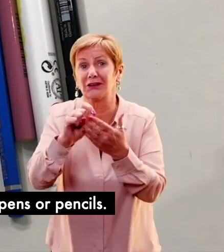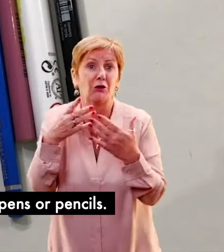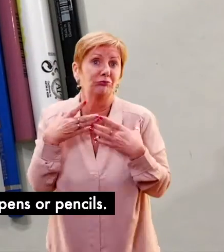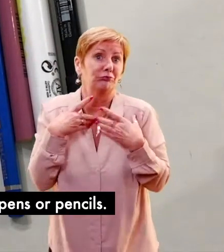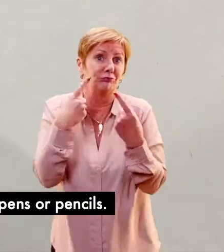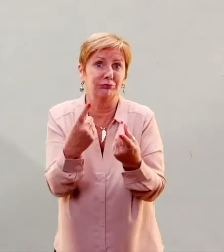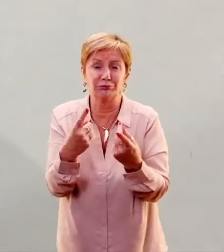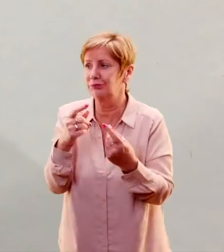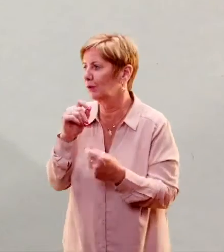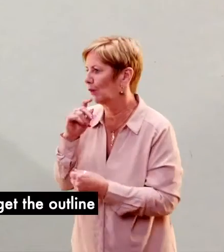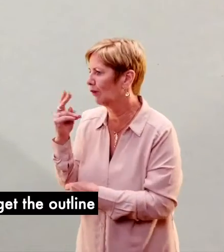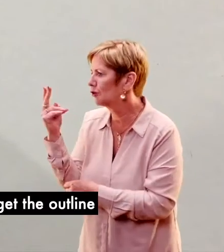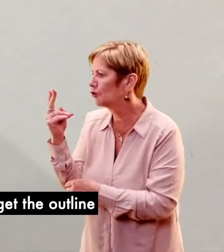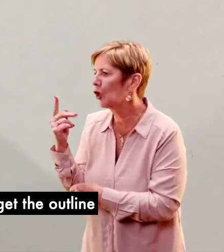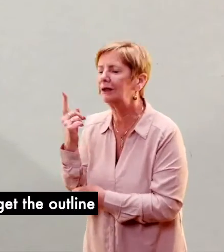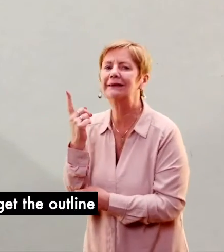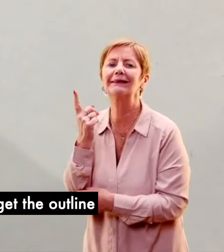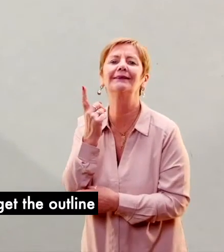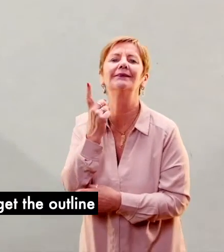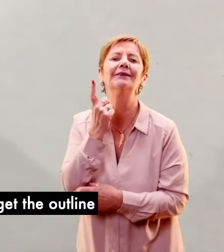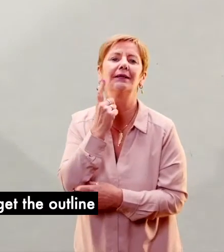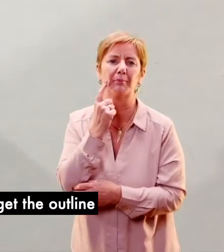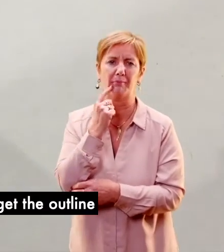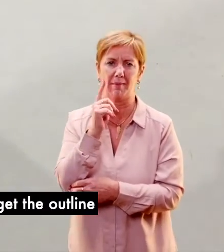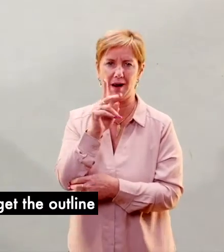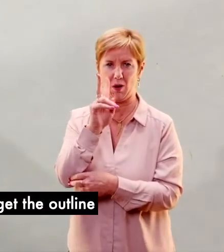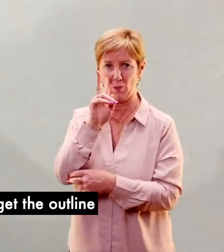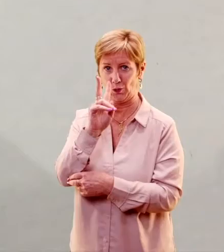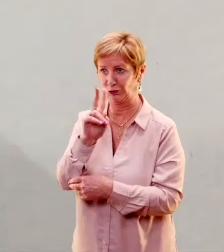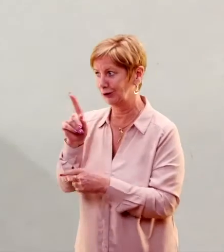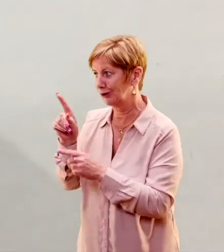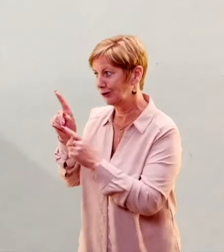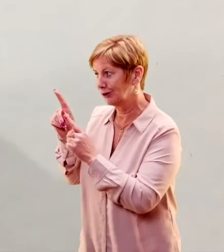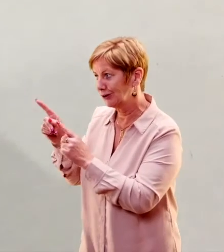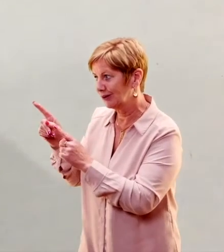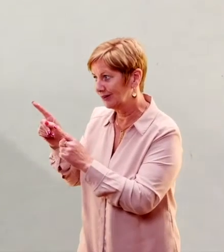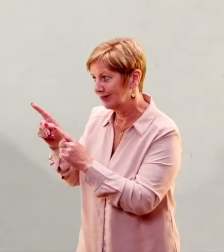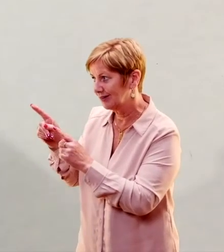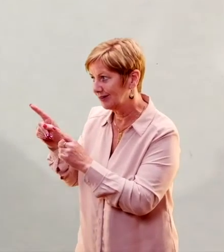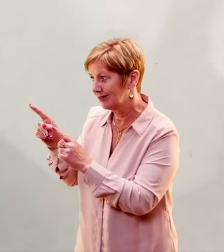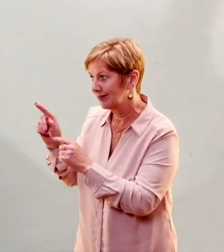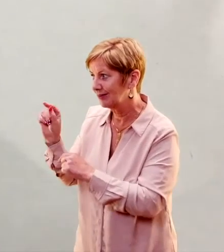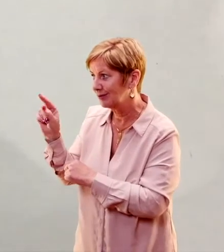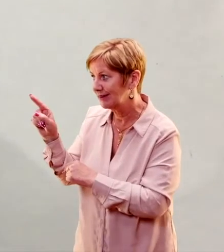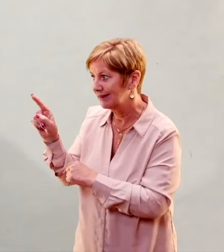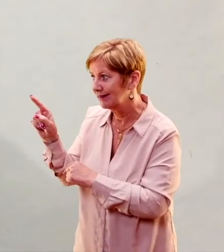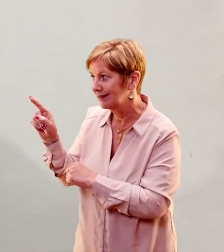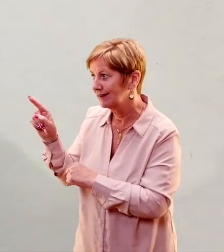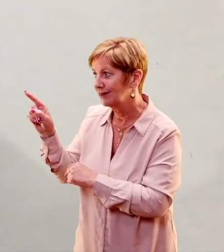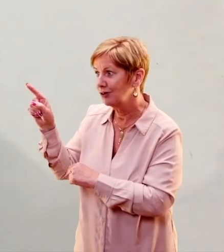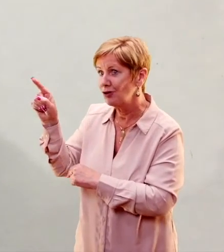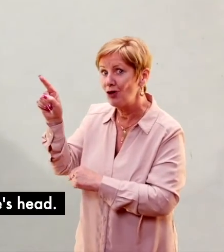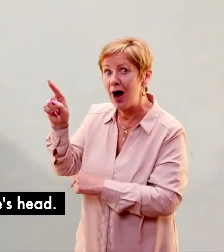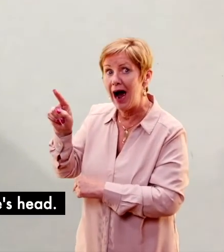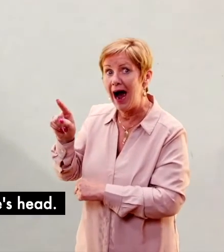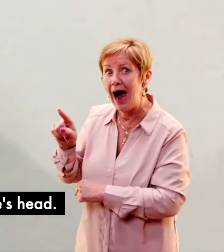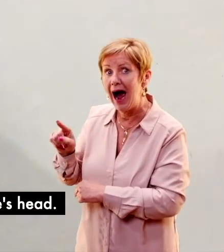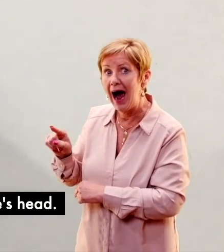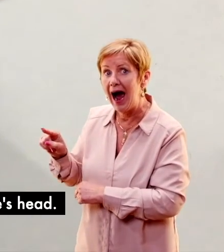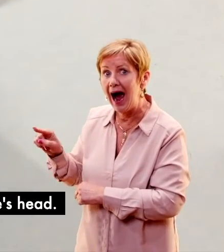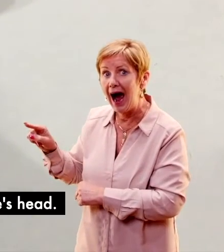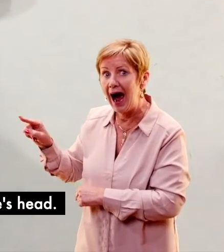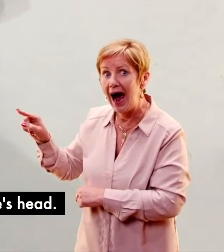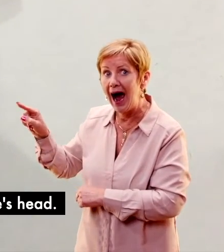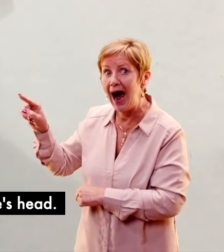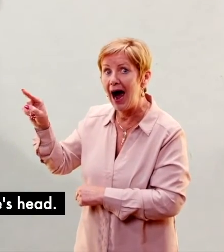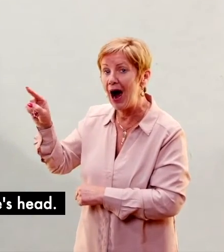pencils. We're going to draw simple shapes to get the outline of our Marge Monster. With a pencil, start with